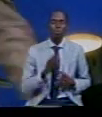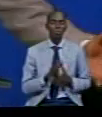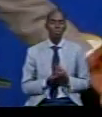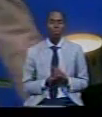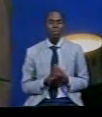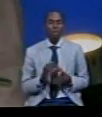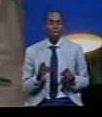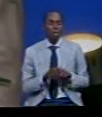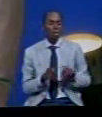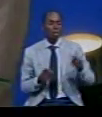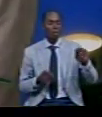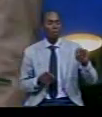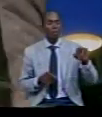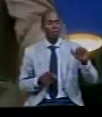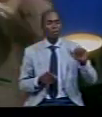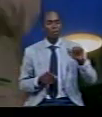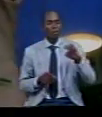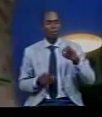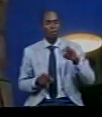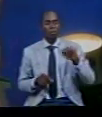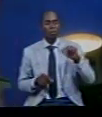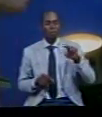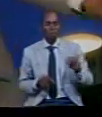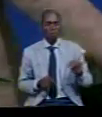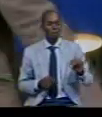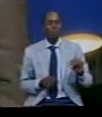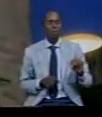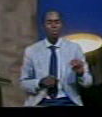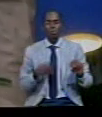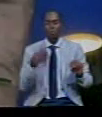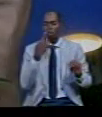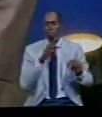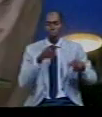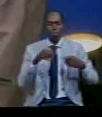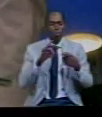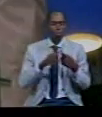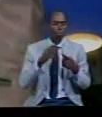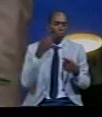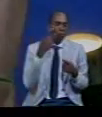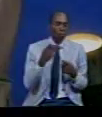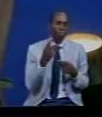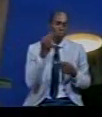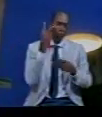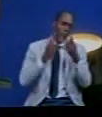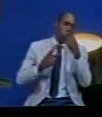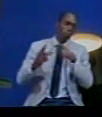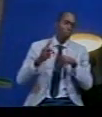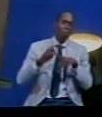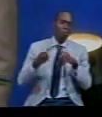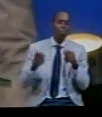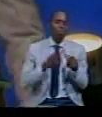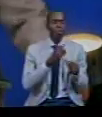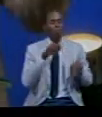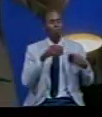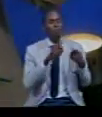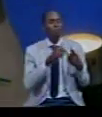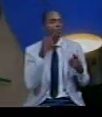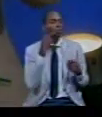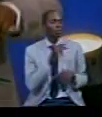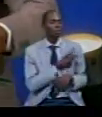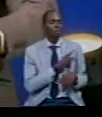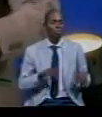Like Naaman, who once said a prophet is going to see a king, we must go to